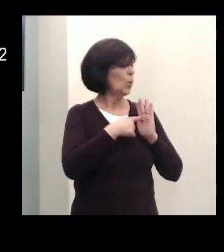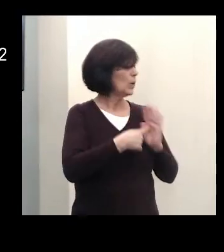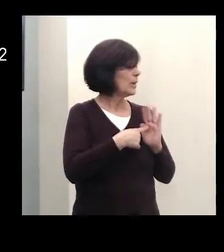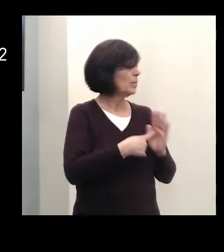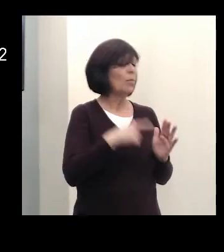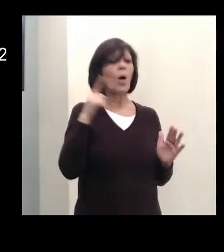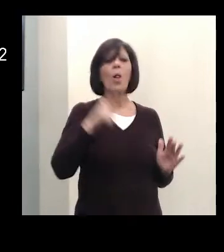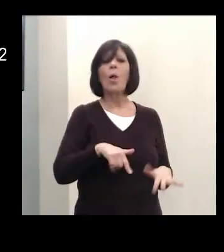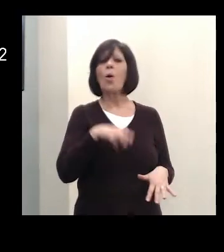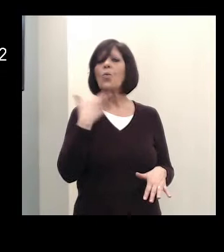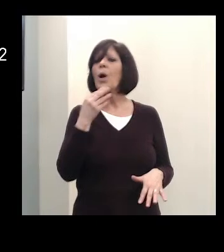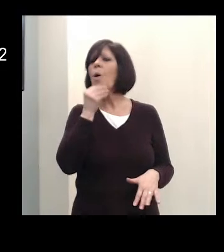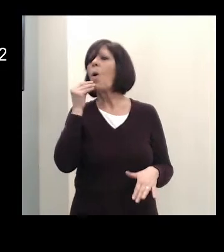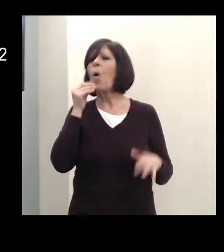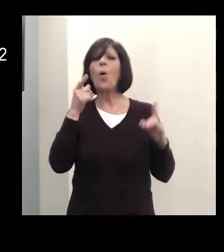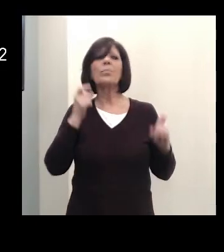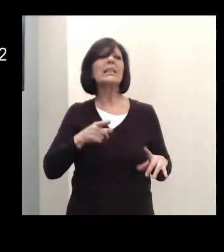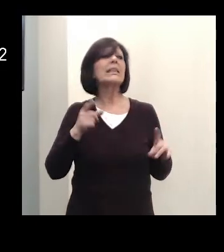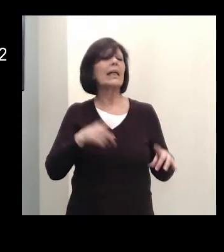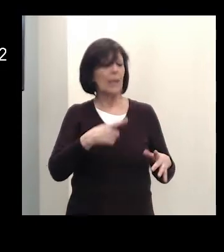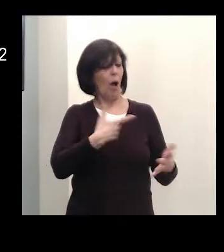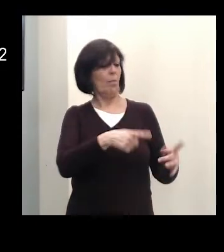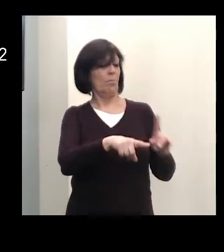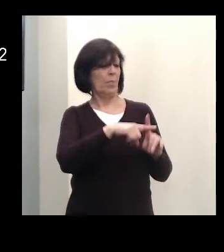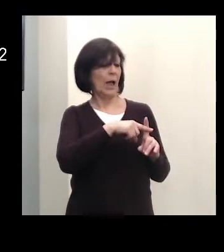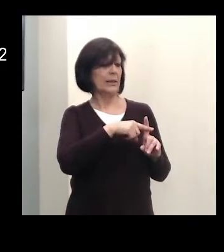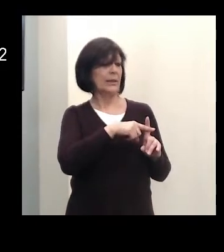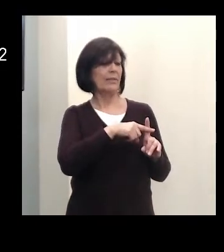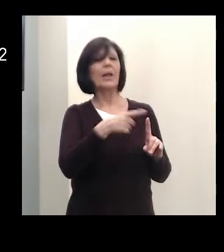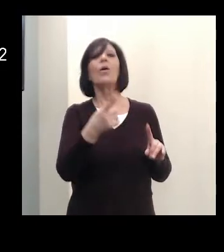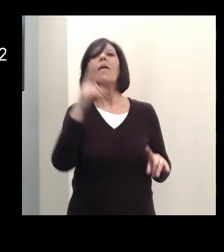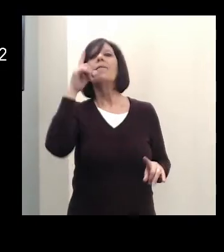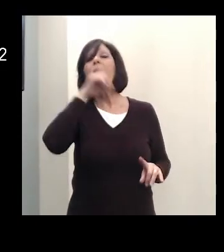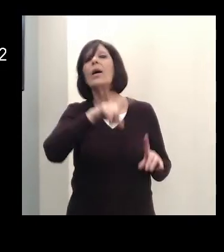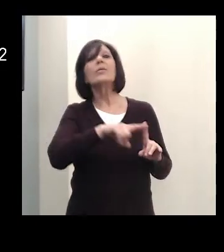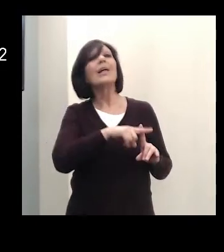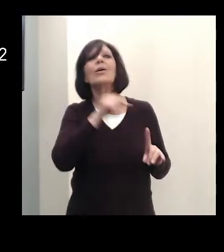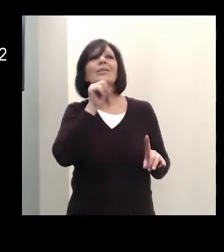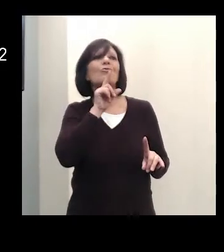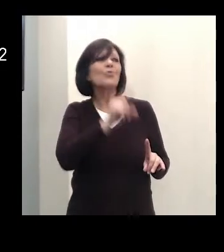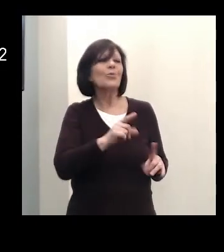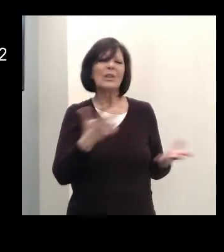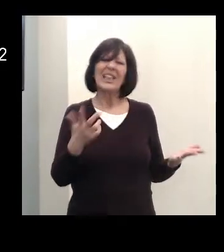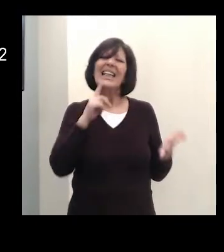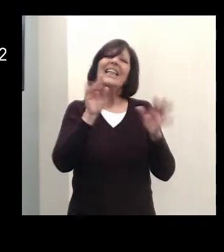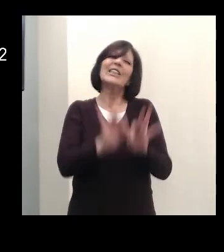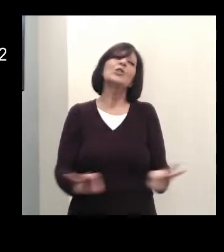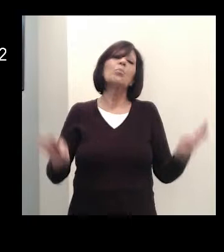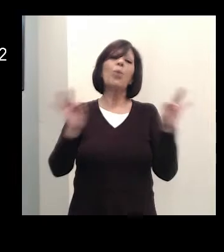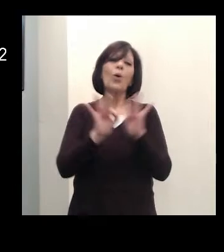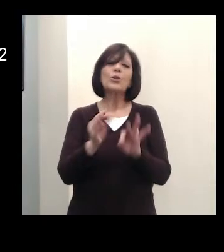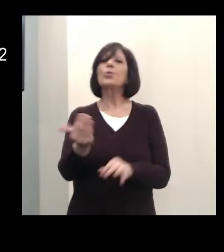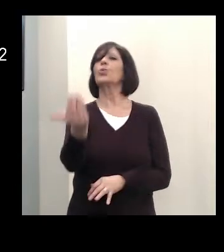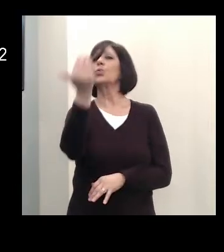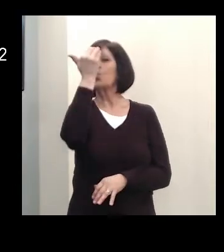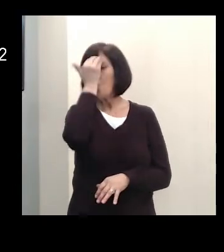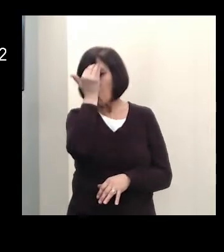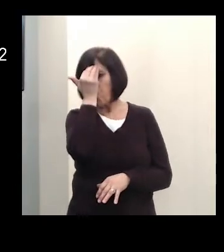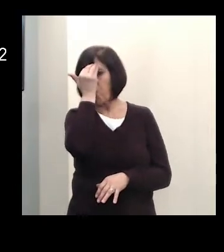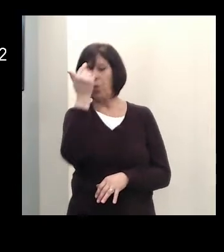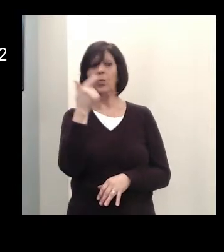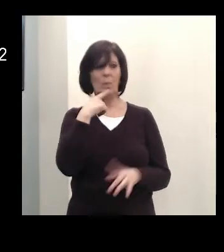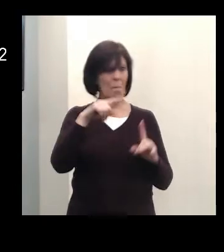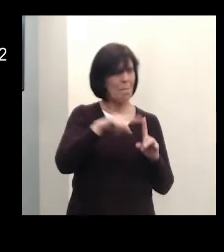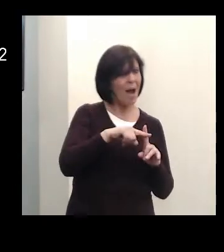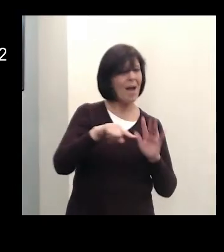test, it was positive, and that ended up being a false positive. So again, it's really important to know your status with the most sensitive and